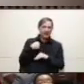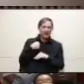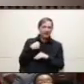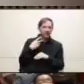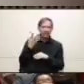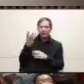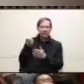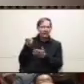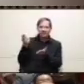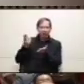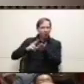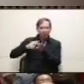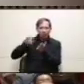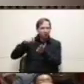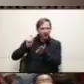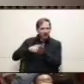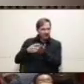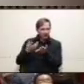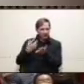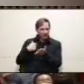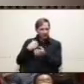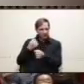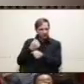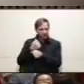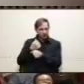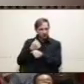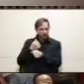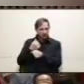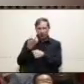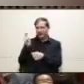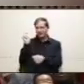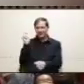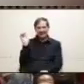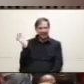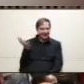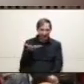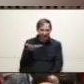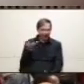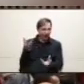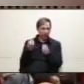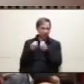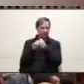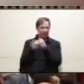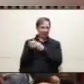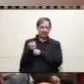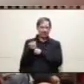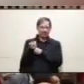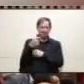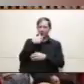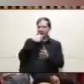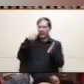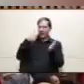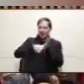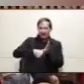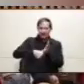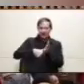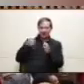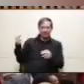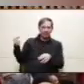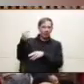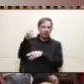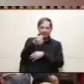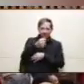with the municipality. We've never taken any tender on that. We've never given them a letter of